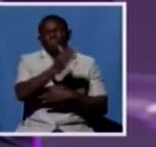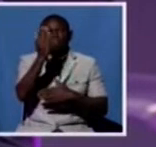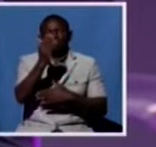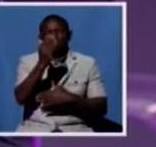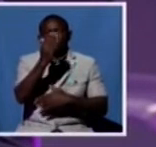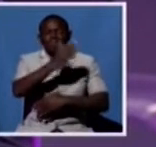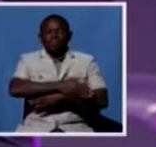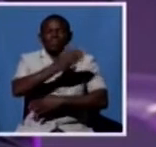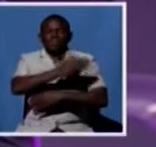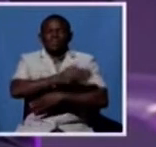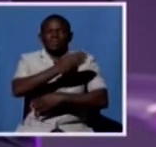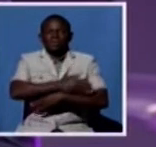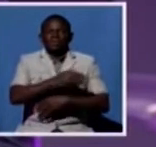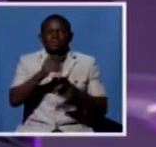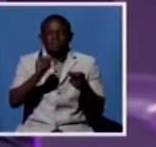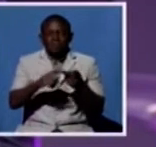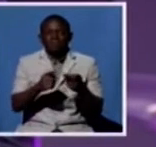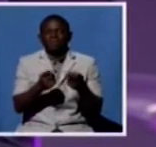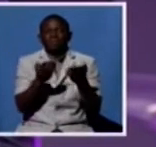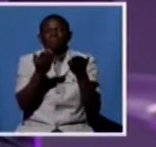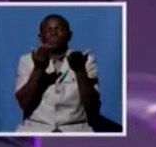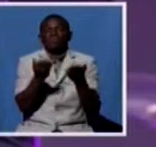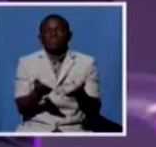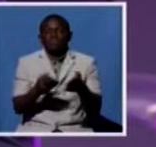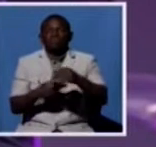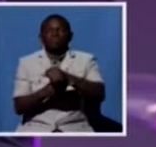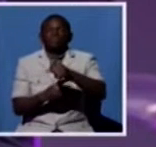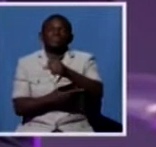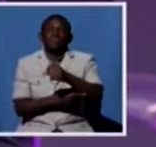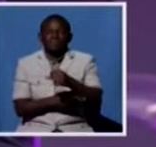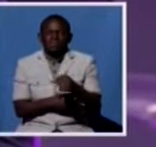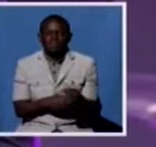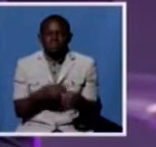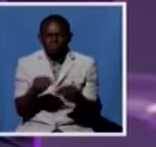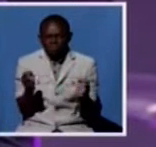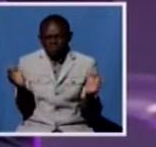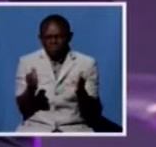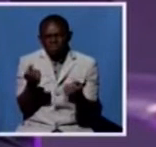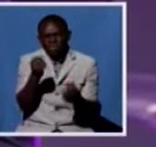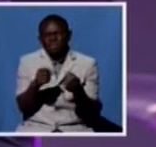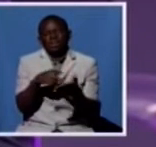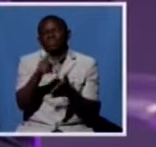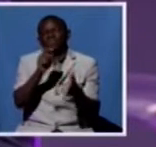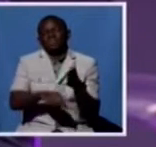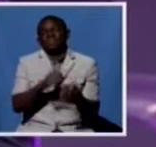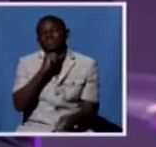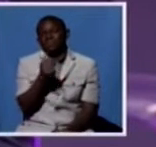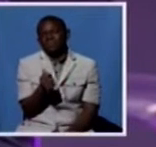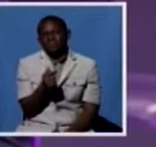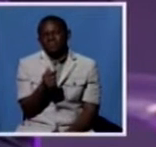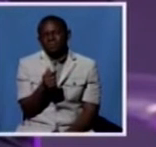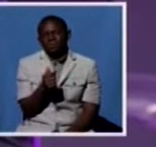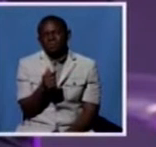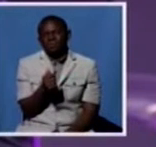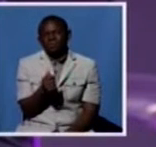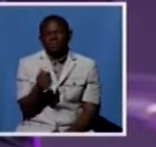the small cars, like the cars that you and me would be driving, would not be subjected to paying tolls. When National Road Fund Agency